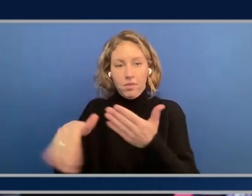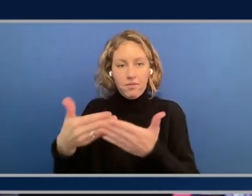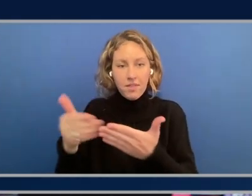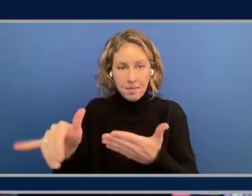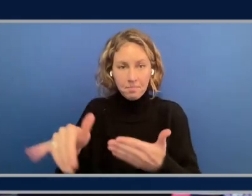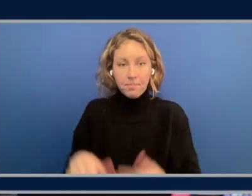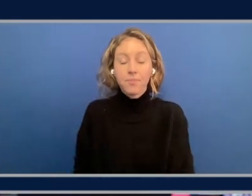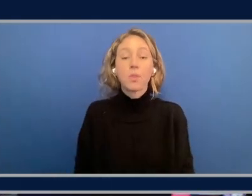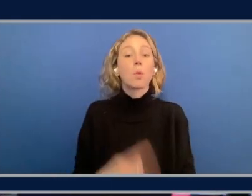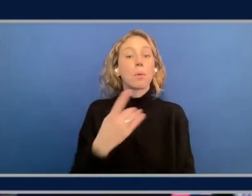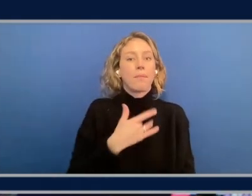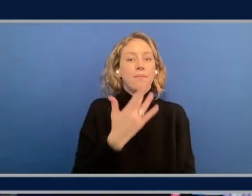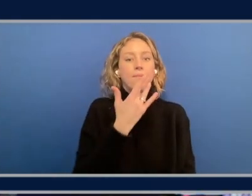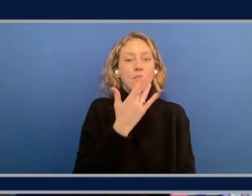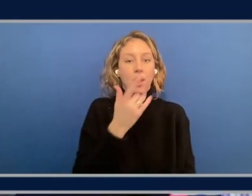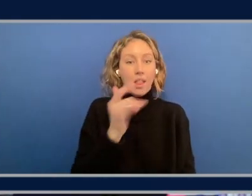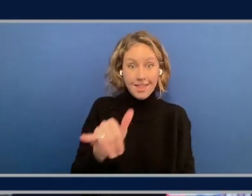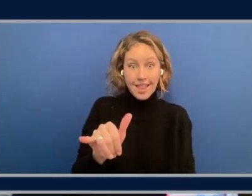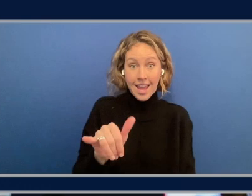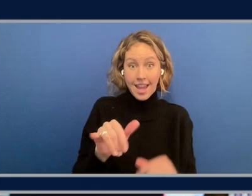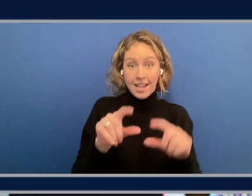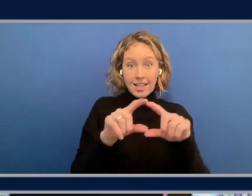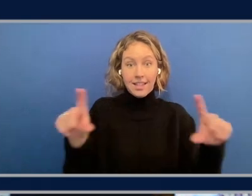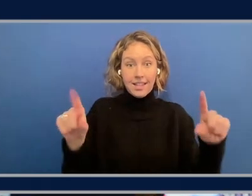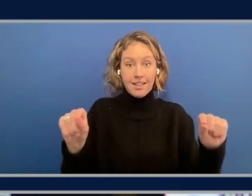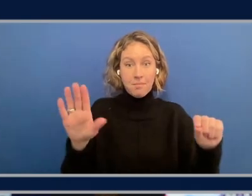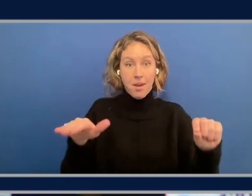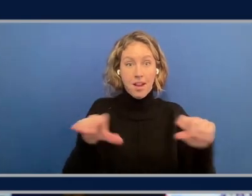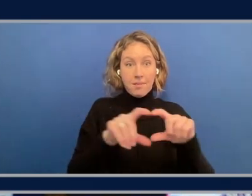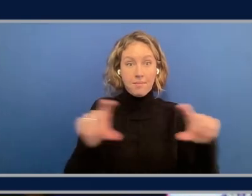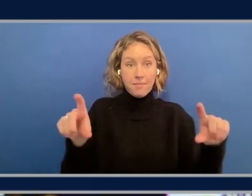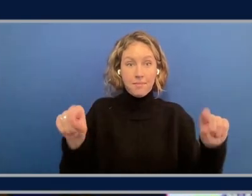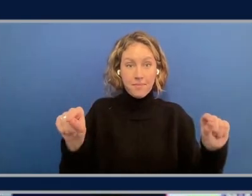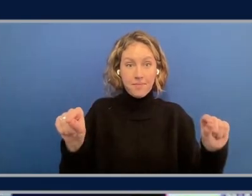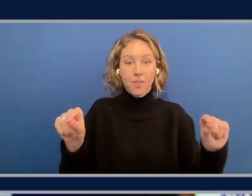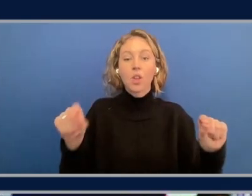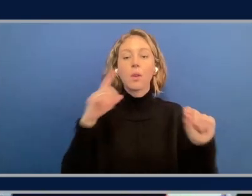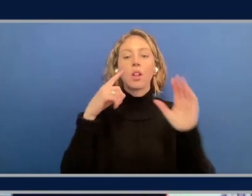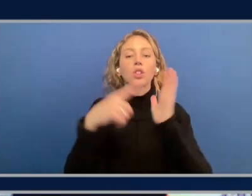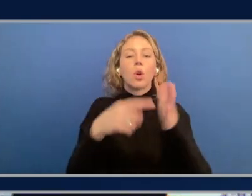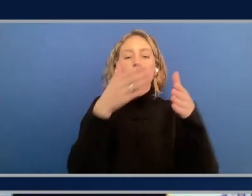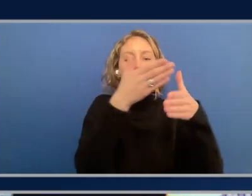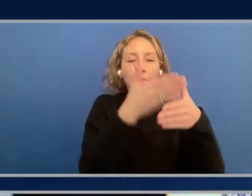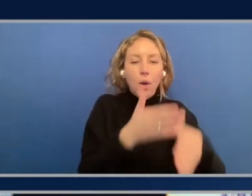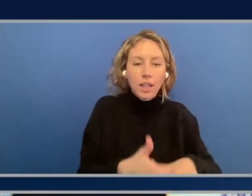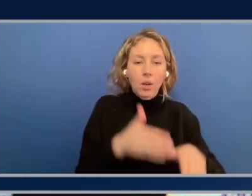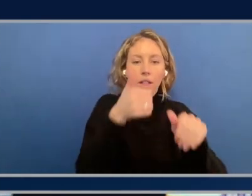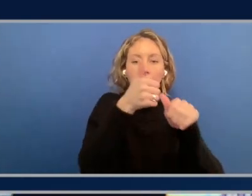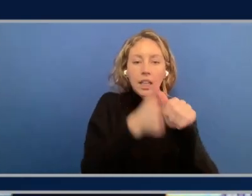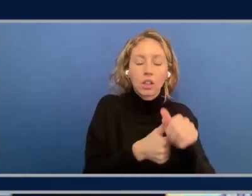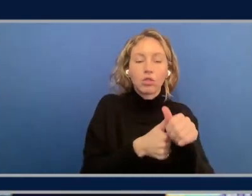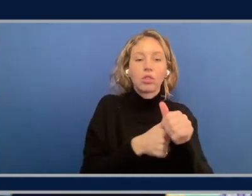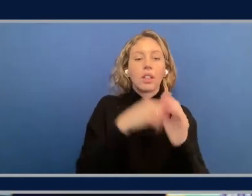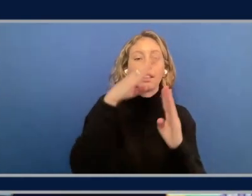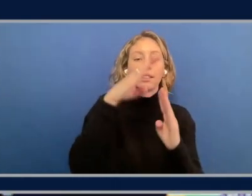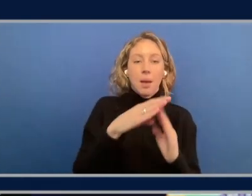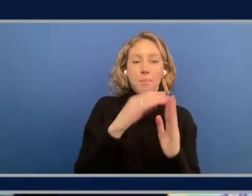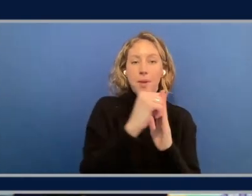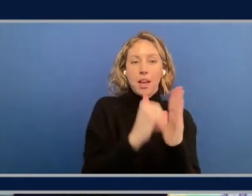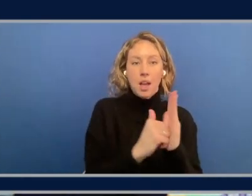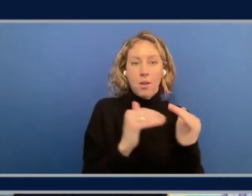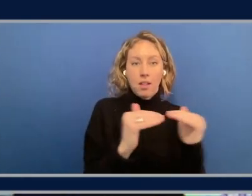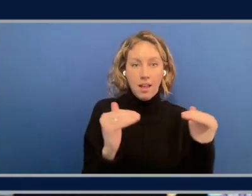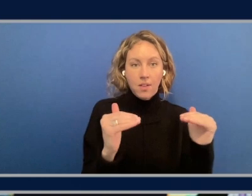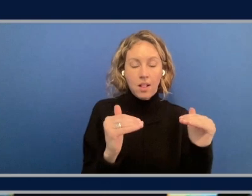parts. This allows you to this section here breaks this down by top account level insights. So you can quickly